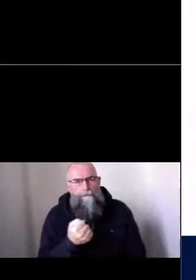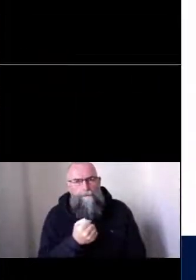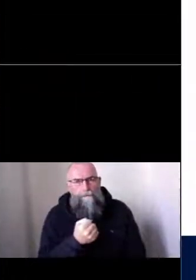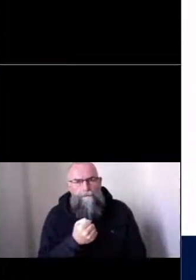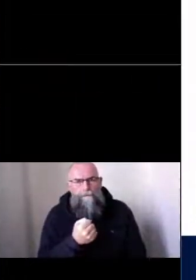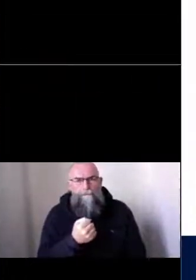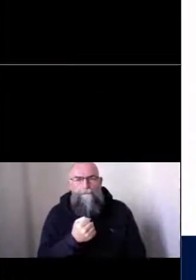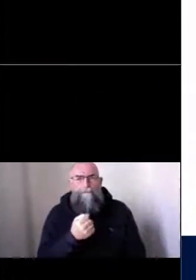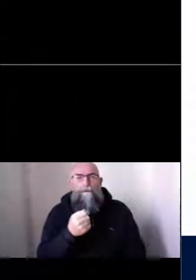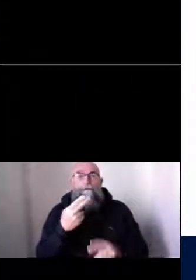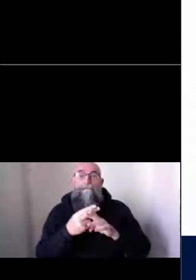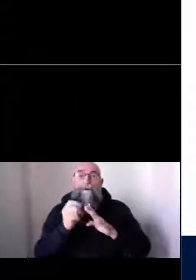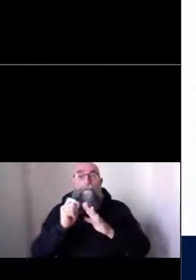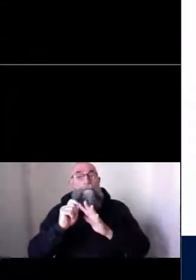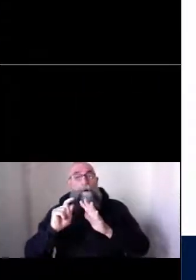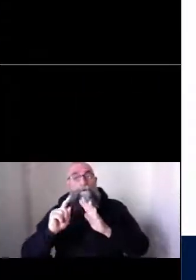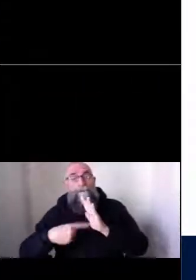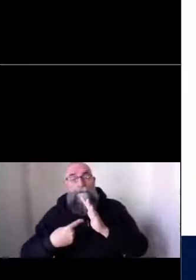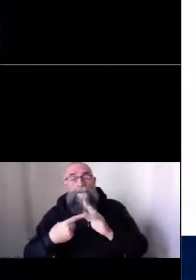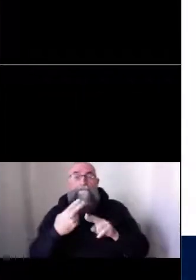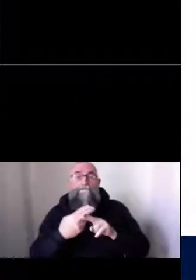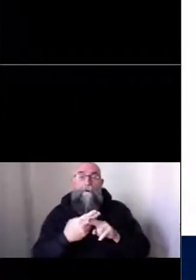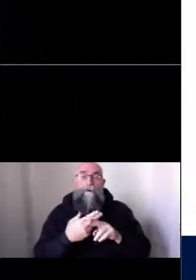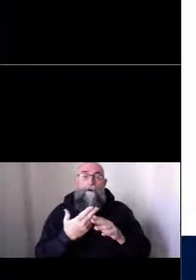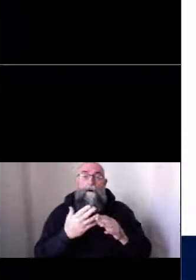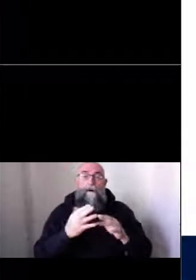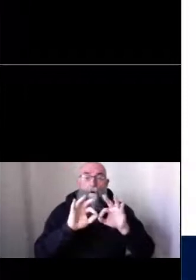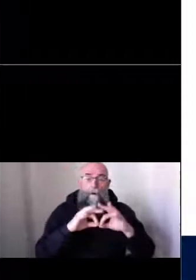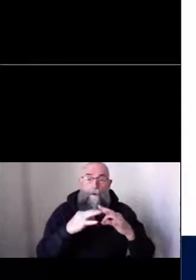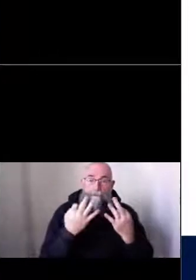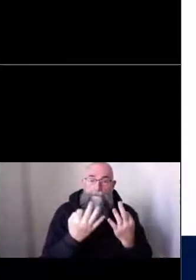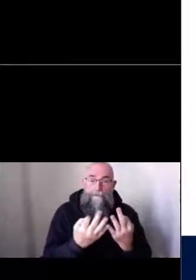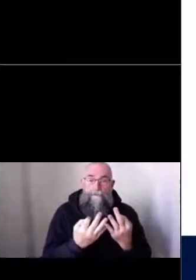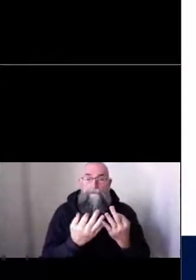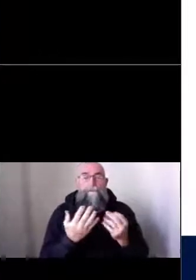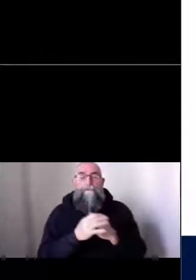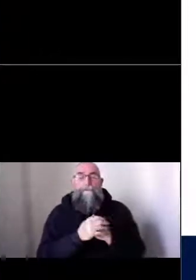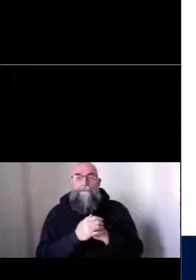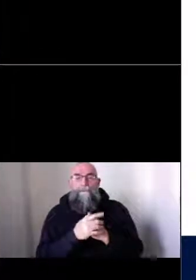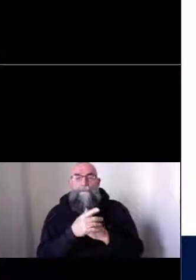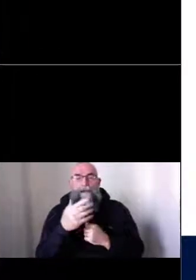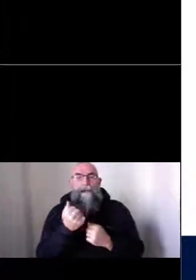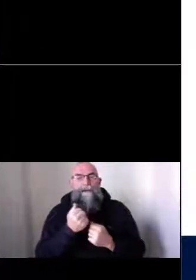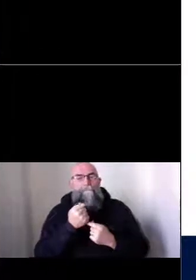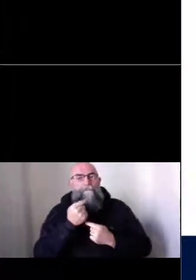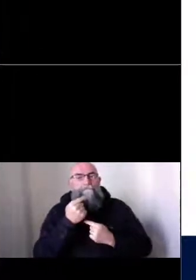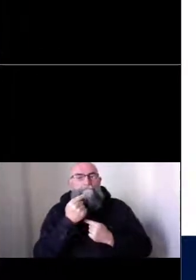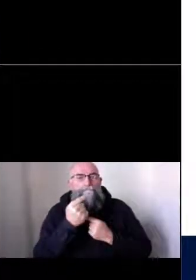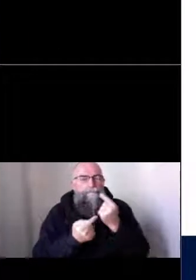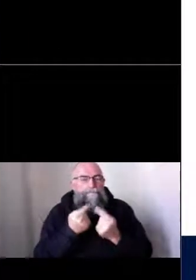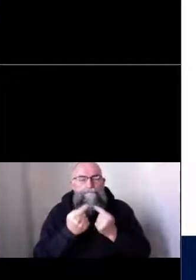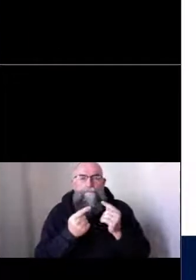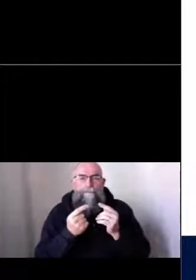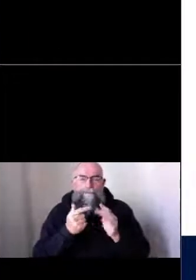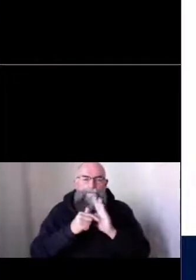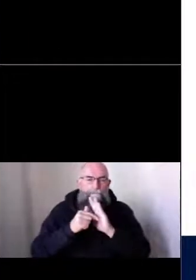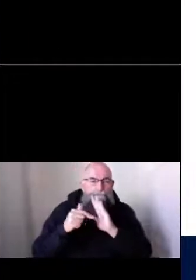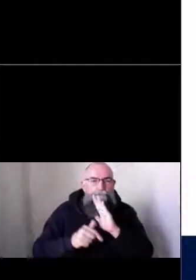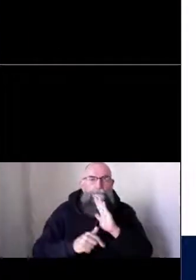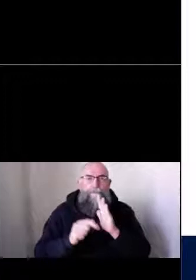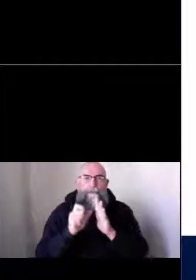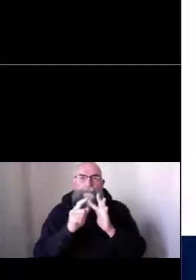For projects, Aboriginal organisations, more details about eligibility for Aboriginal applicants can be found